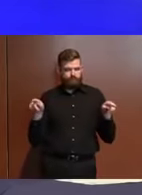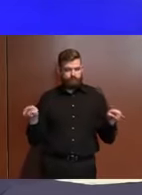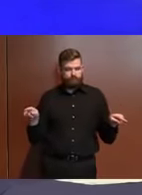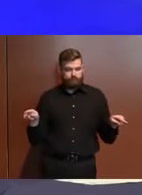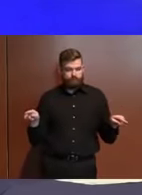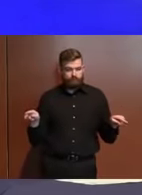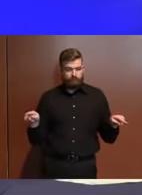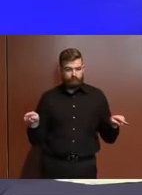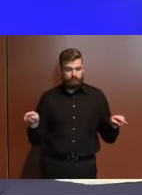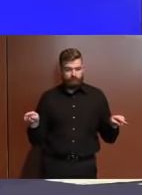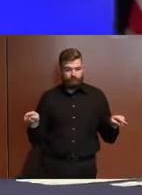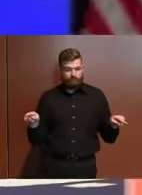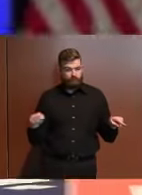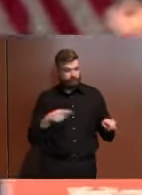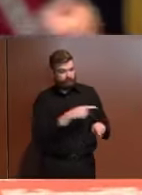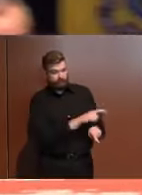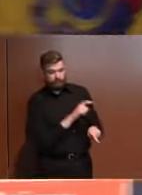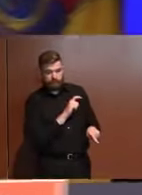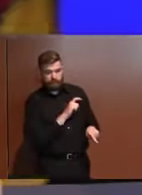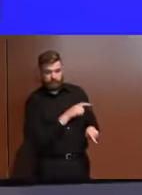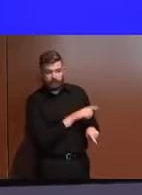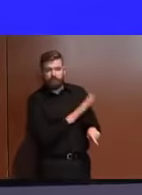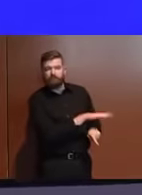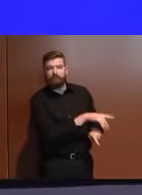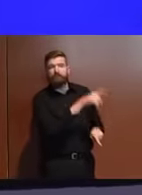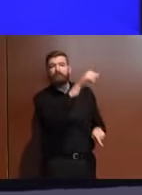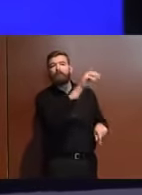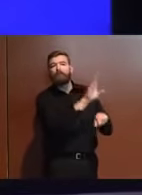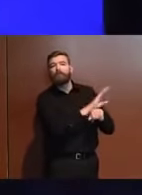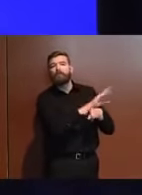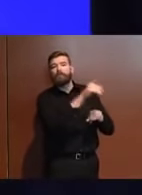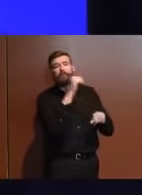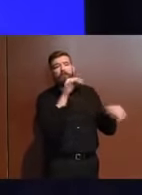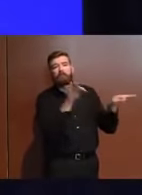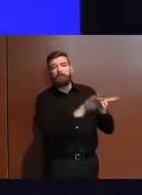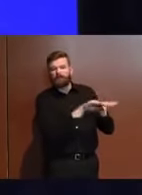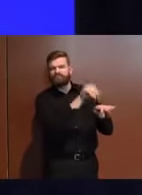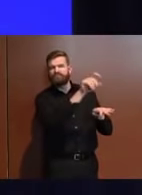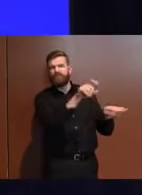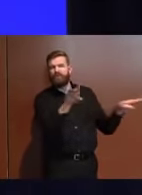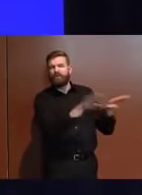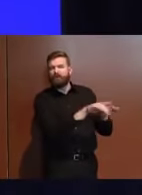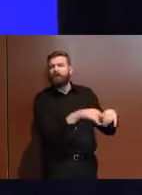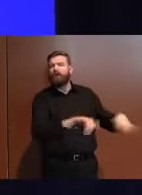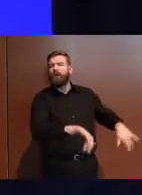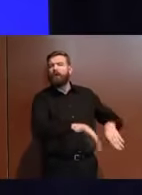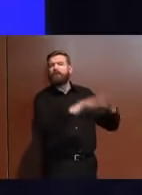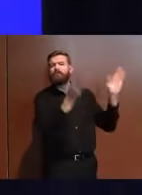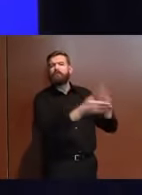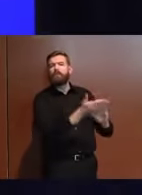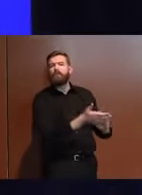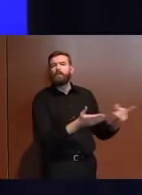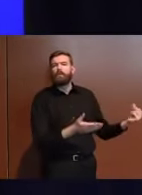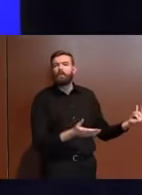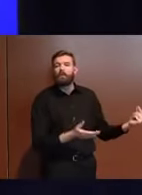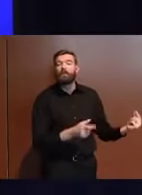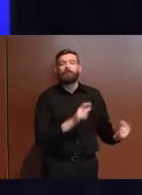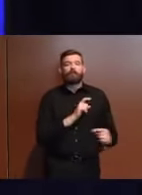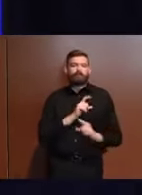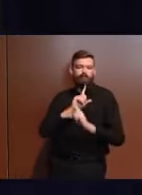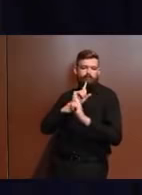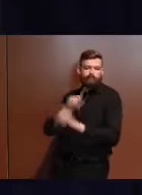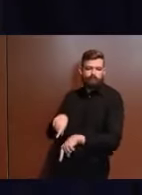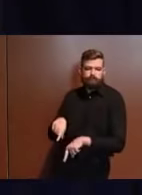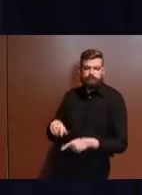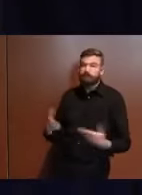is not compliant, what do we do with them? Just to the point the other day, the fact that we didn't realize the volume that we were going to get when we set up that